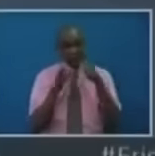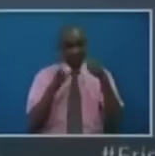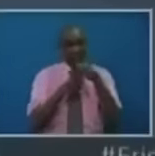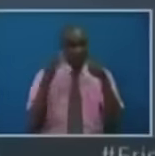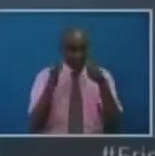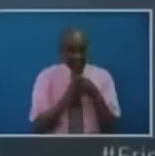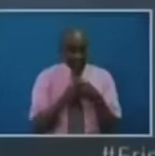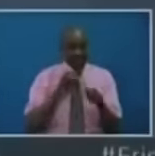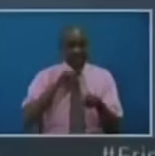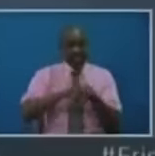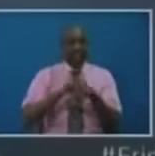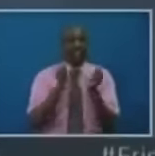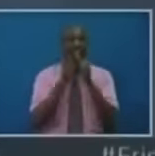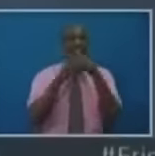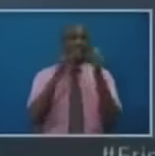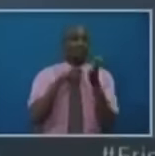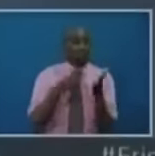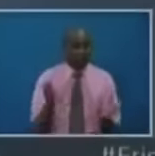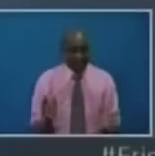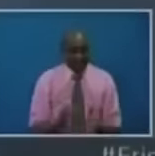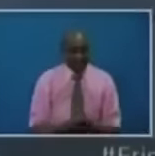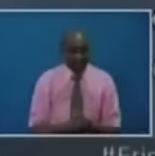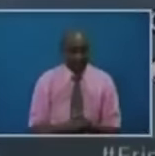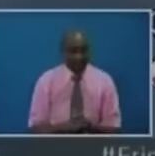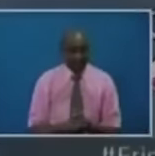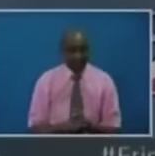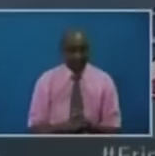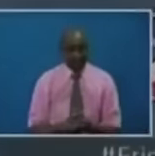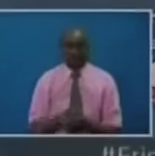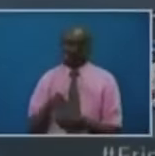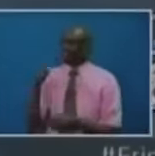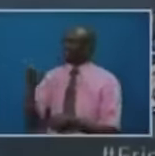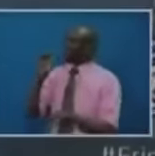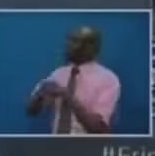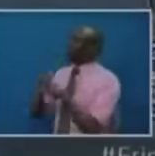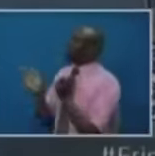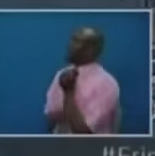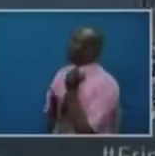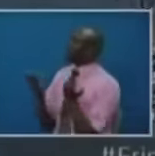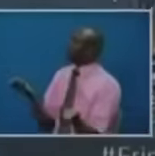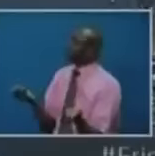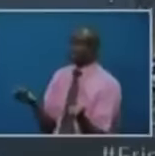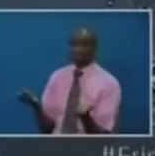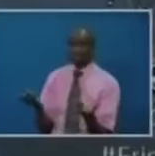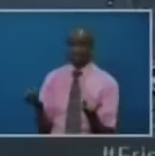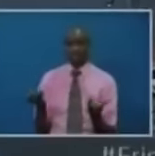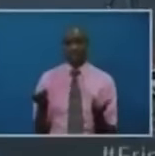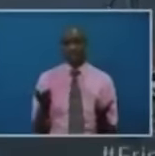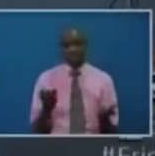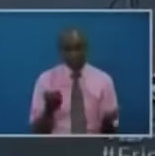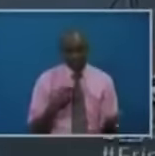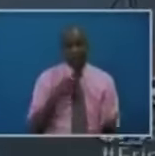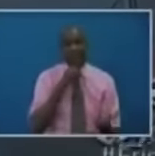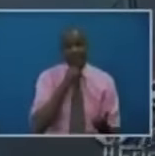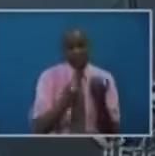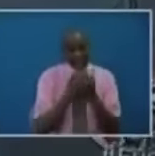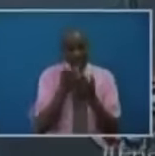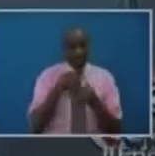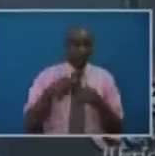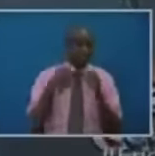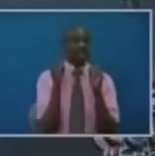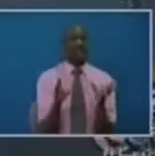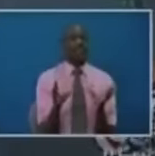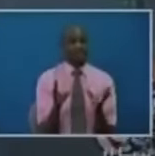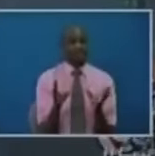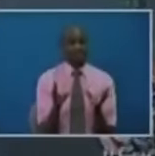1978, and I got 19 points. Is that good or bad? I don't excuse know. Me. I was called names by my father, who was a teacher.